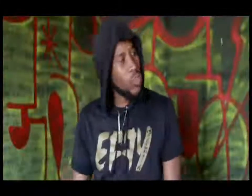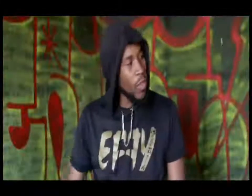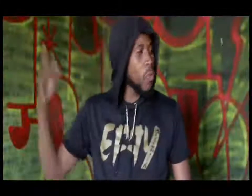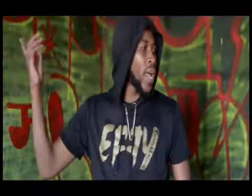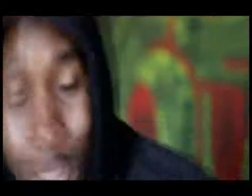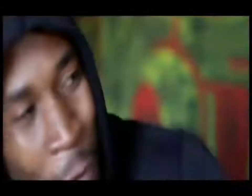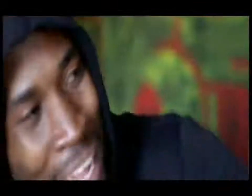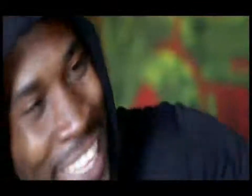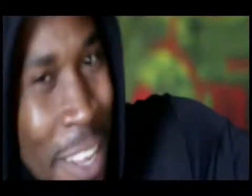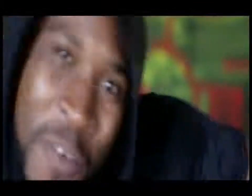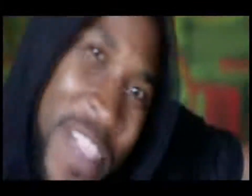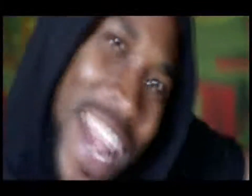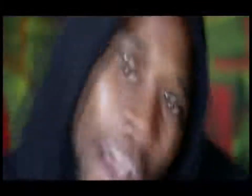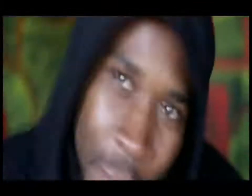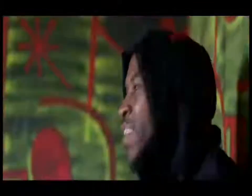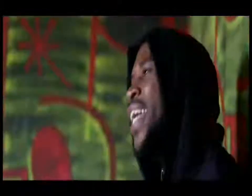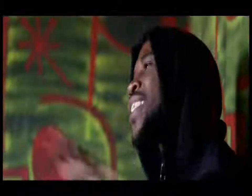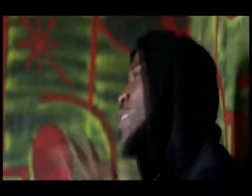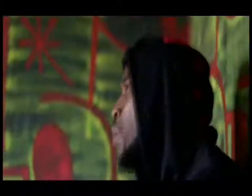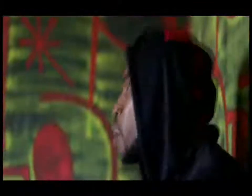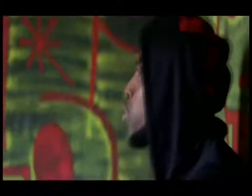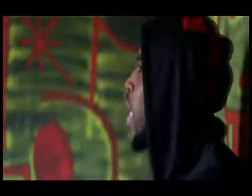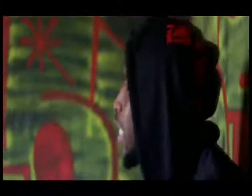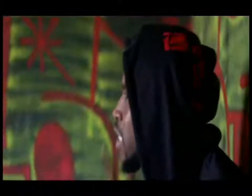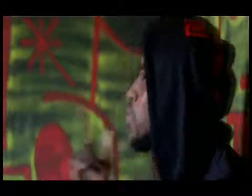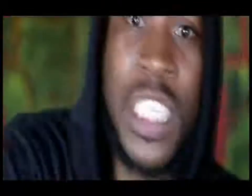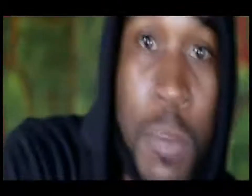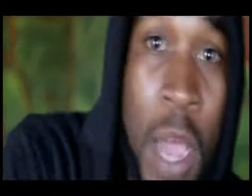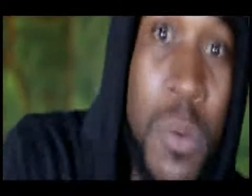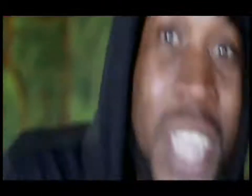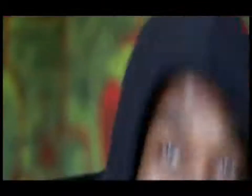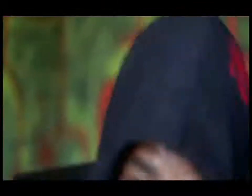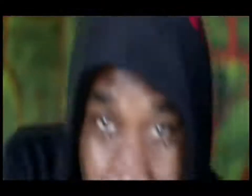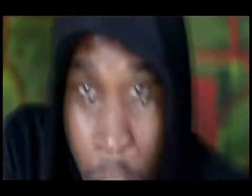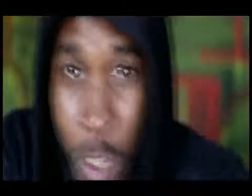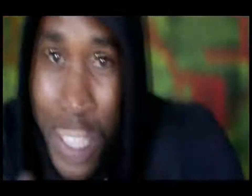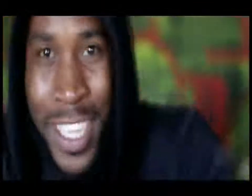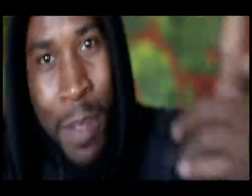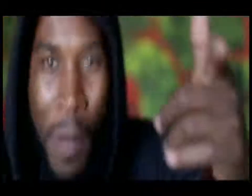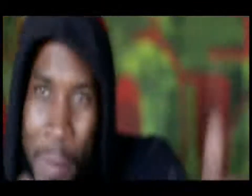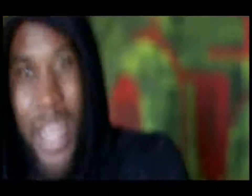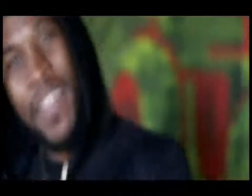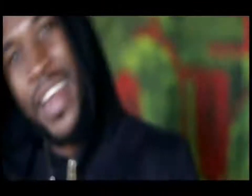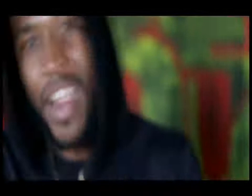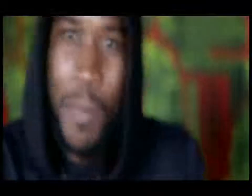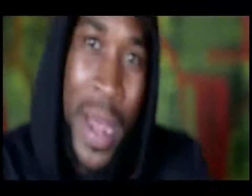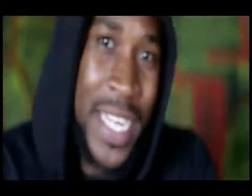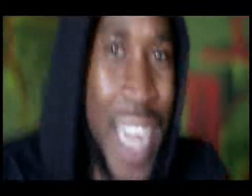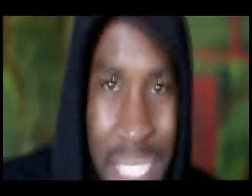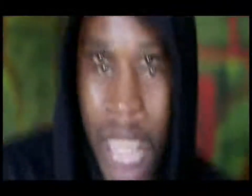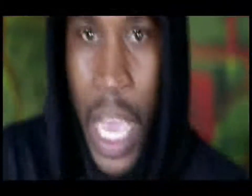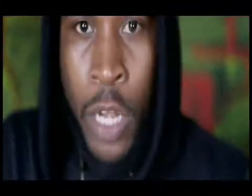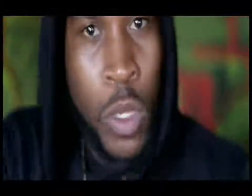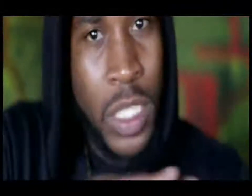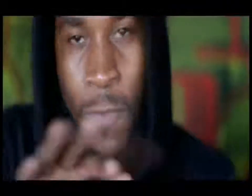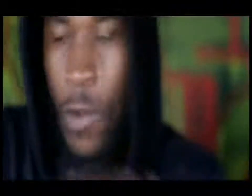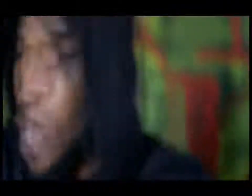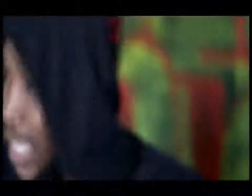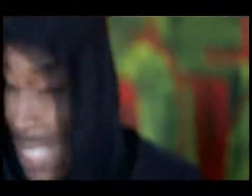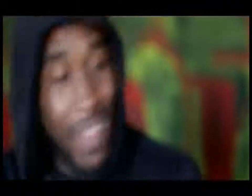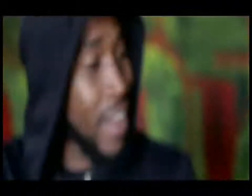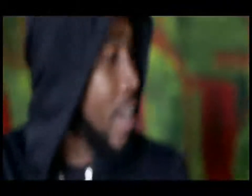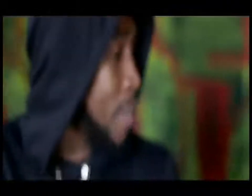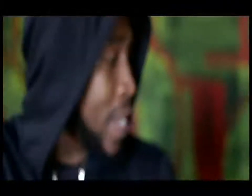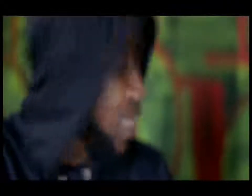man. Christ is on the right, so I guess I'm on the left hand. Teach me how to dug, teach me how to dug it. Do your sin in public and then everybody does it. Do your thing